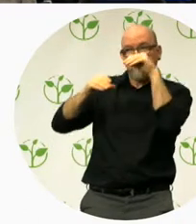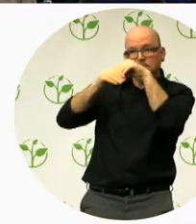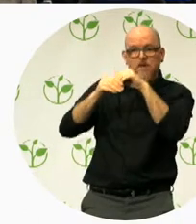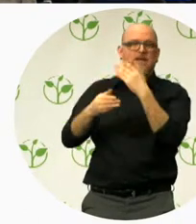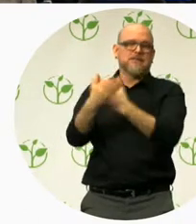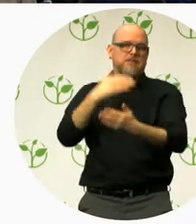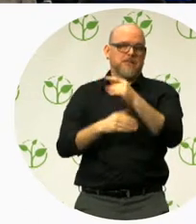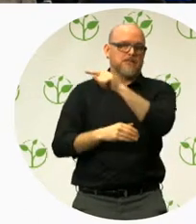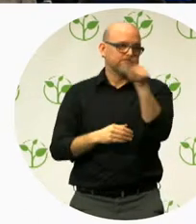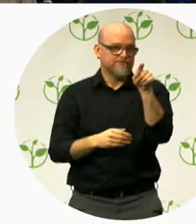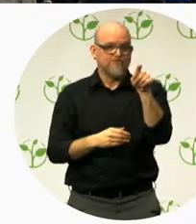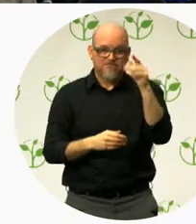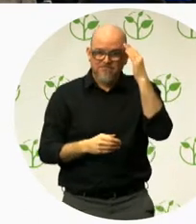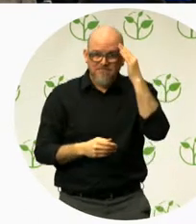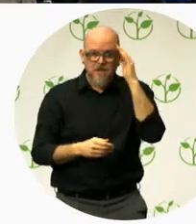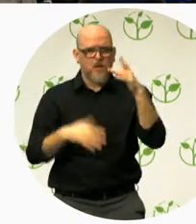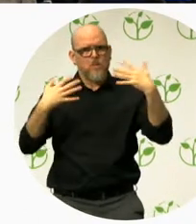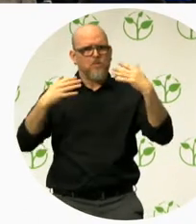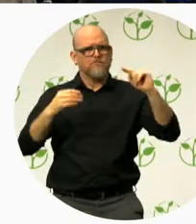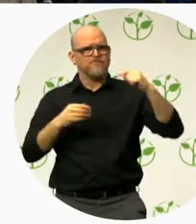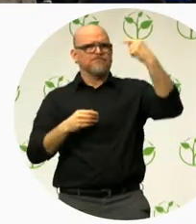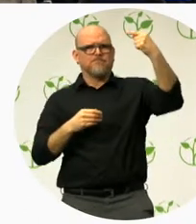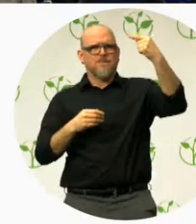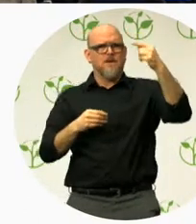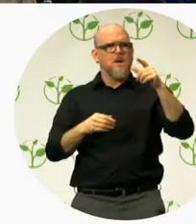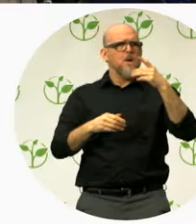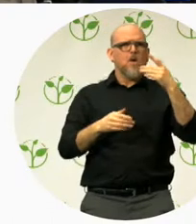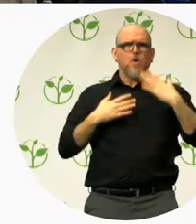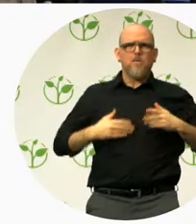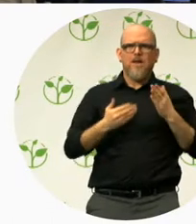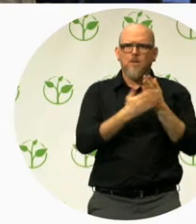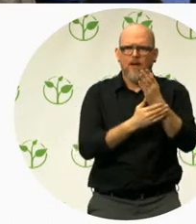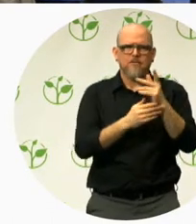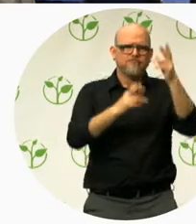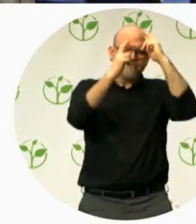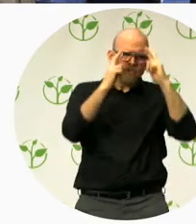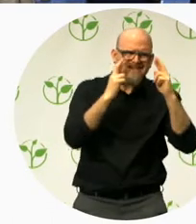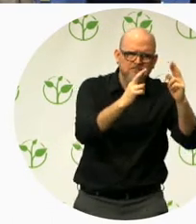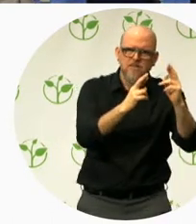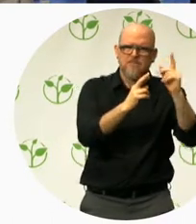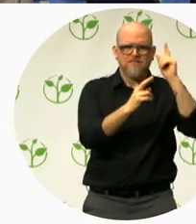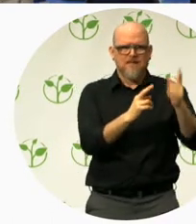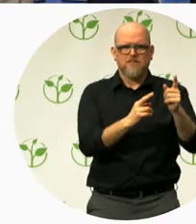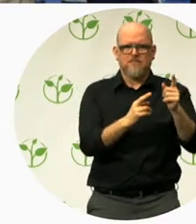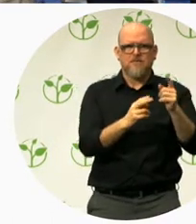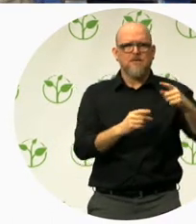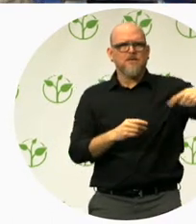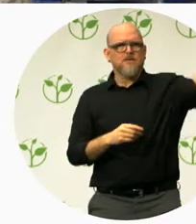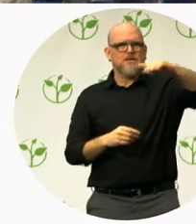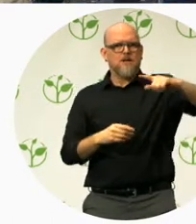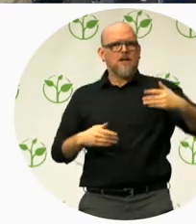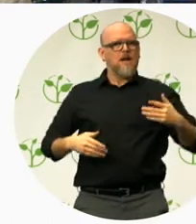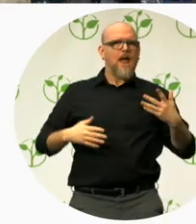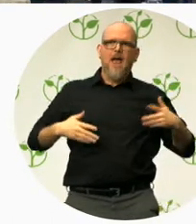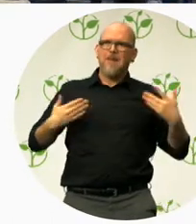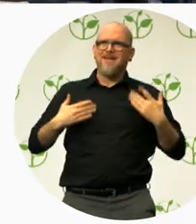human rights, it's dignity, it's the right to the pursuit of happiness. It's so